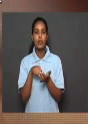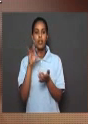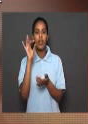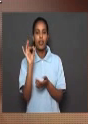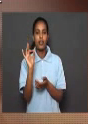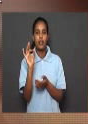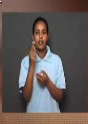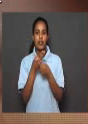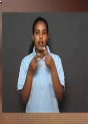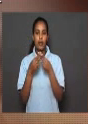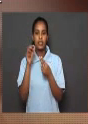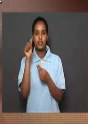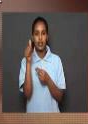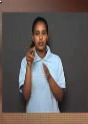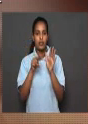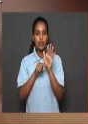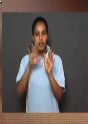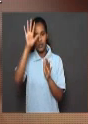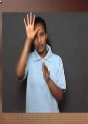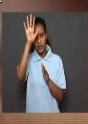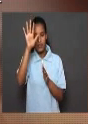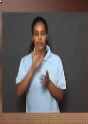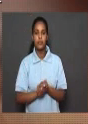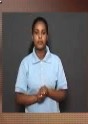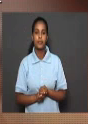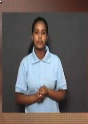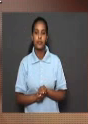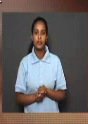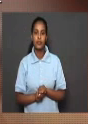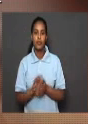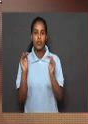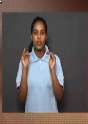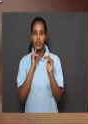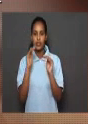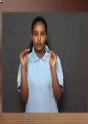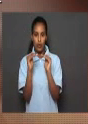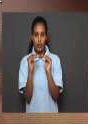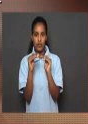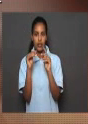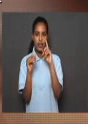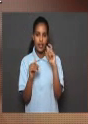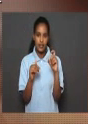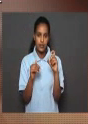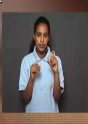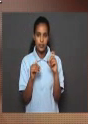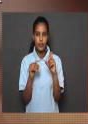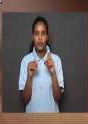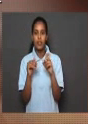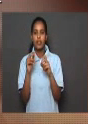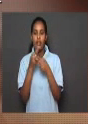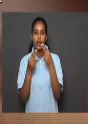1.8 times 10 to the power of negative 5 is equal to X